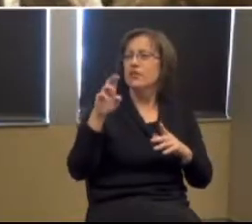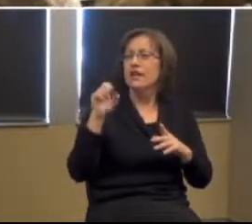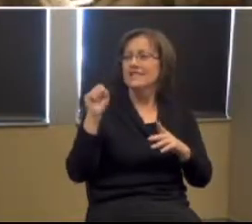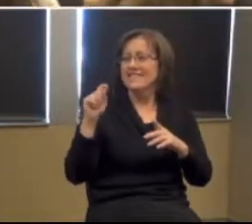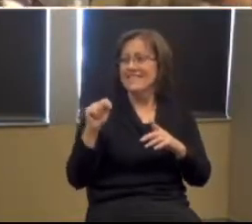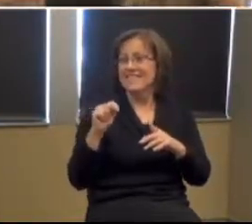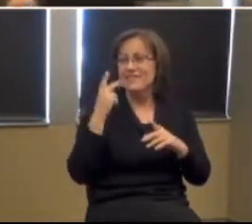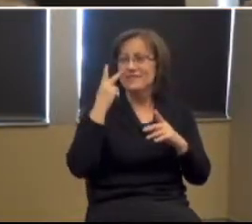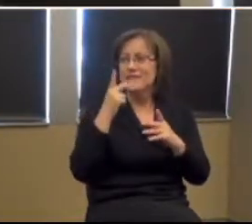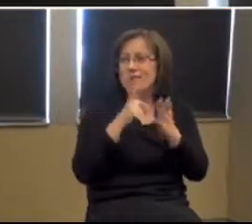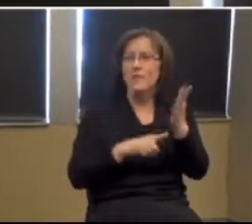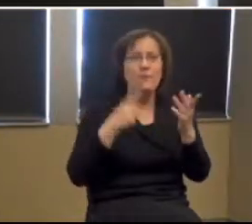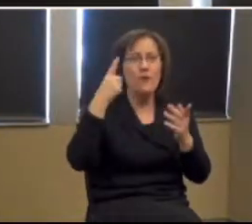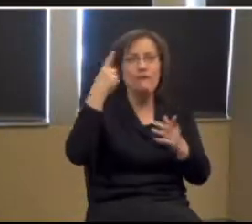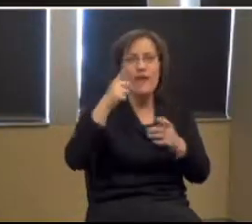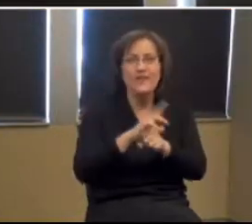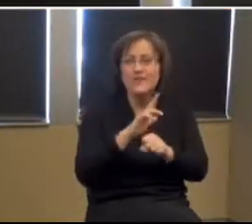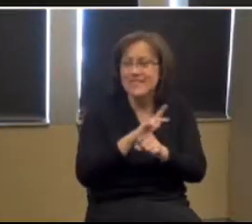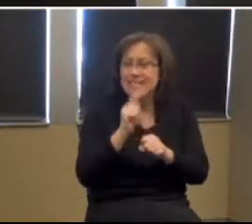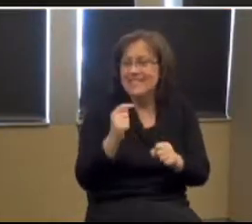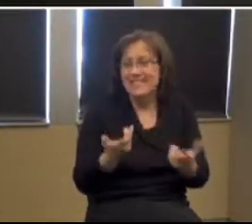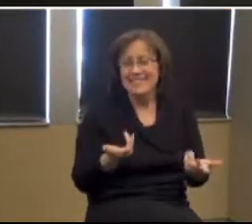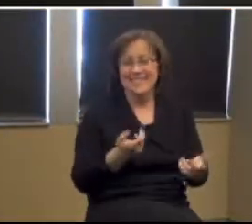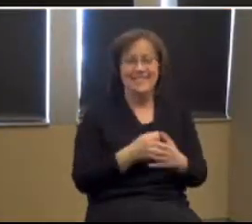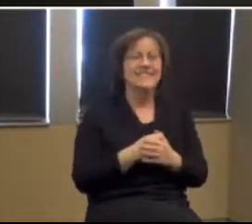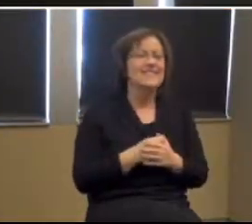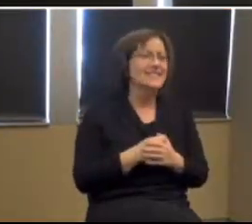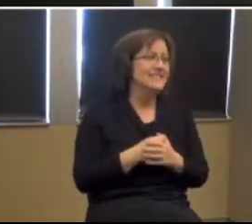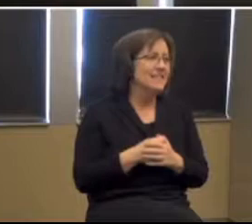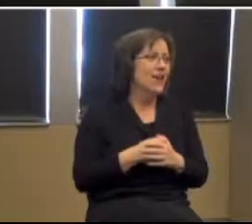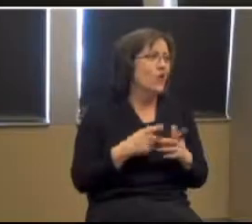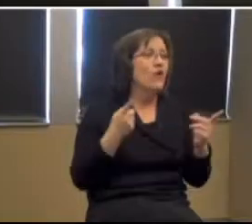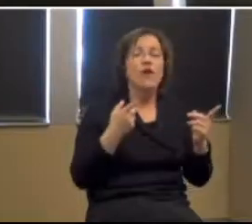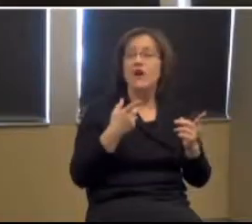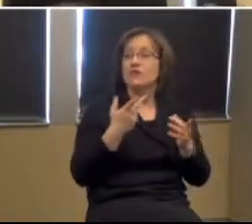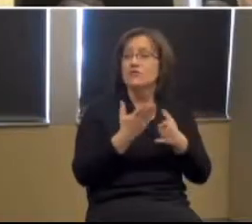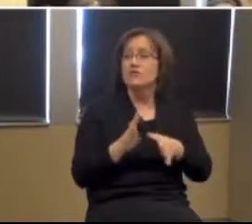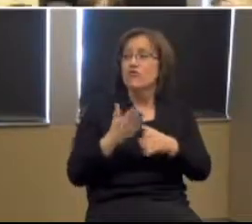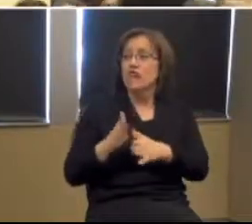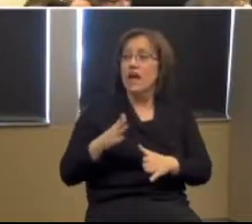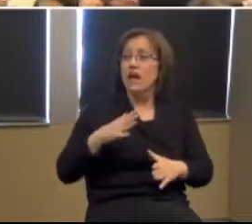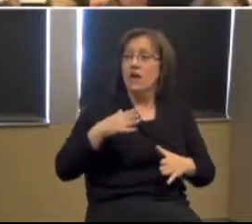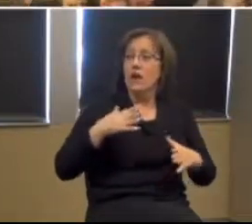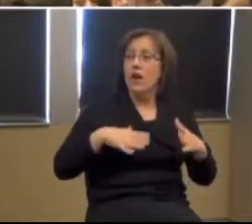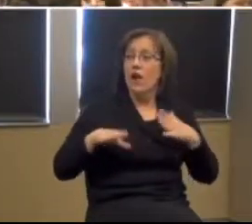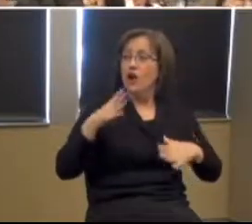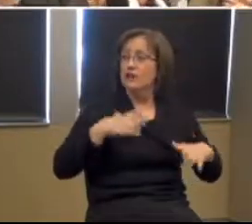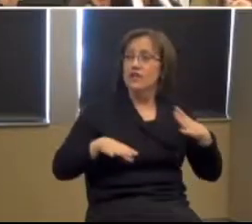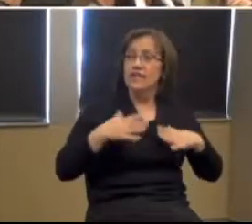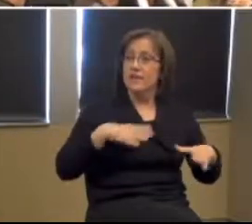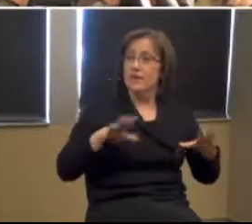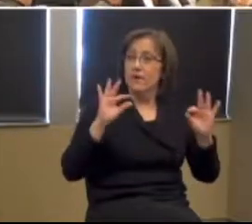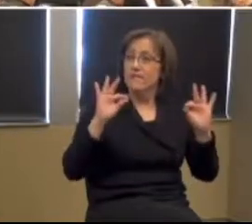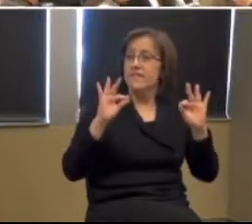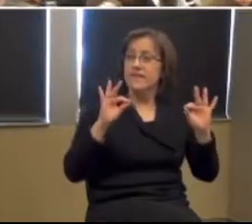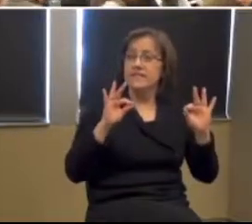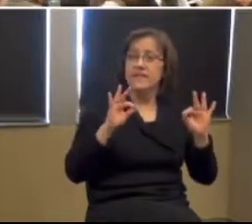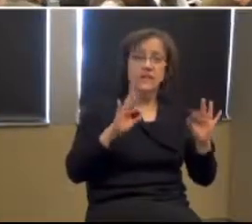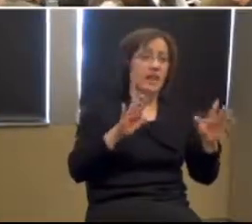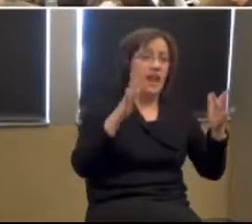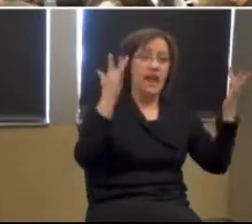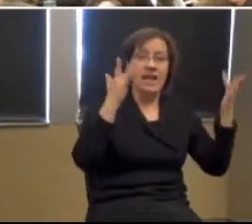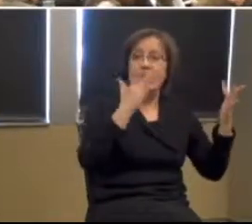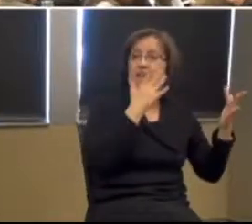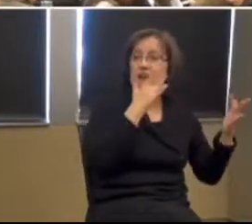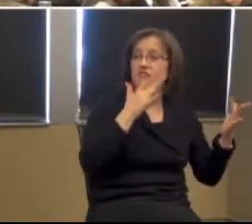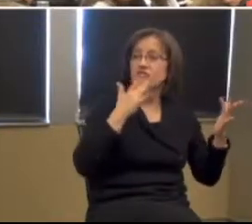knows? Laundry sorting. Numbers, laundry sorting. Perfect. Lights, darks, and lights. Perfect. You can also